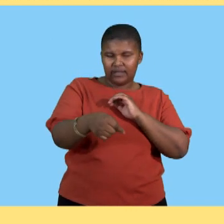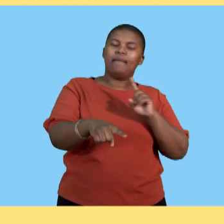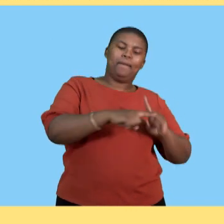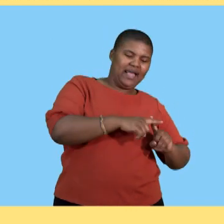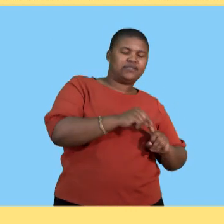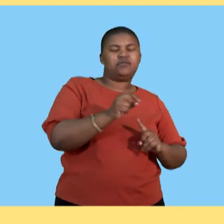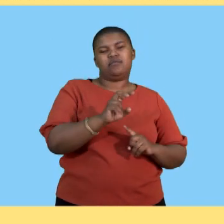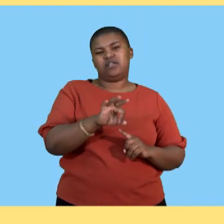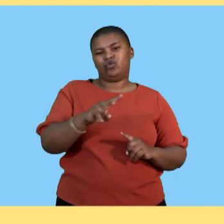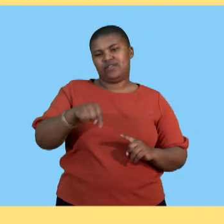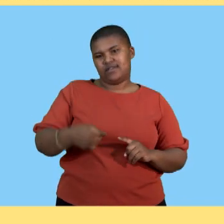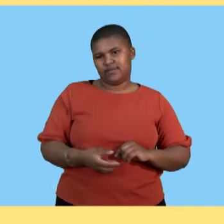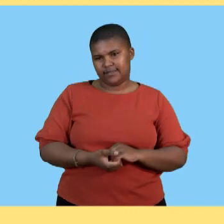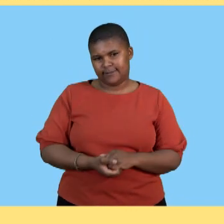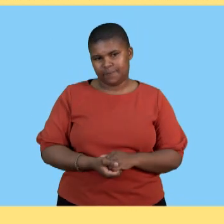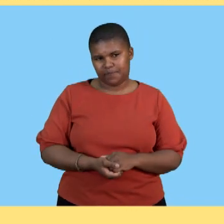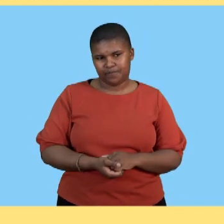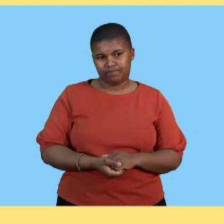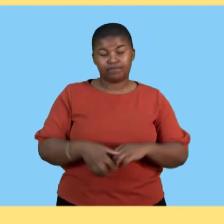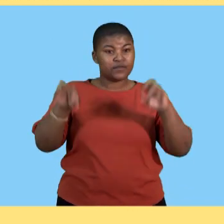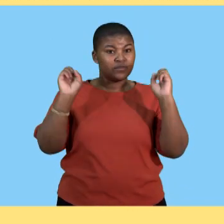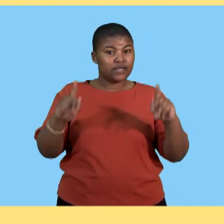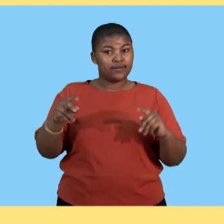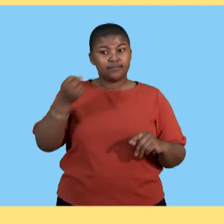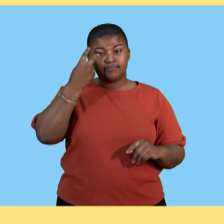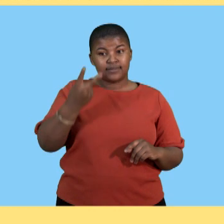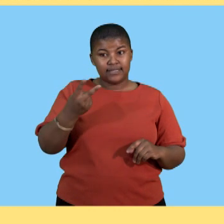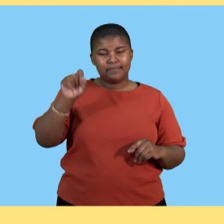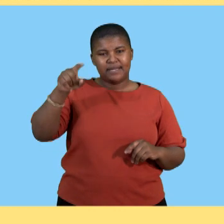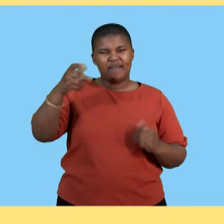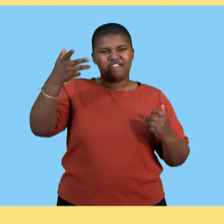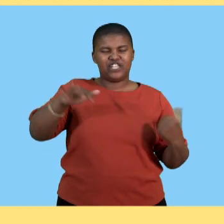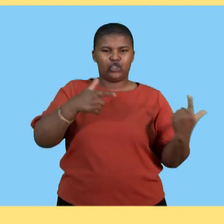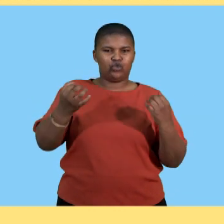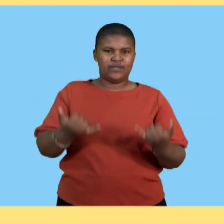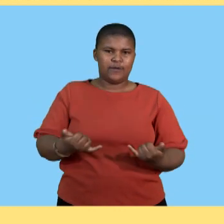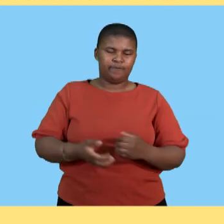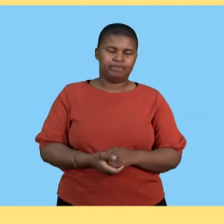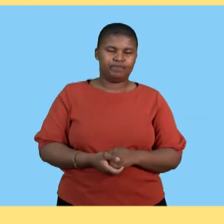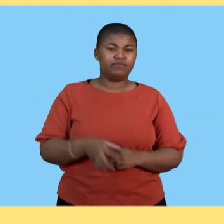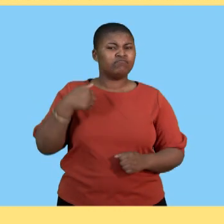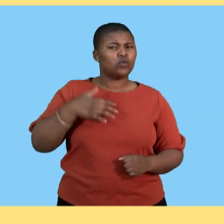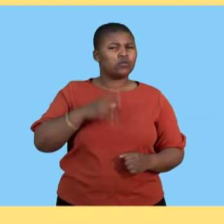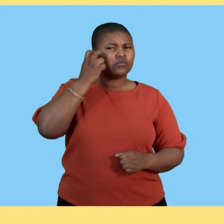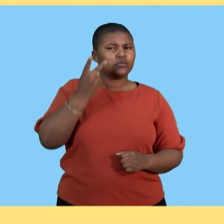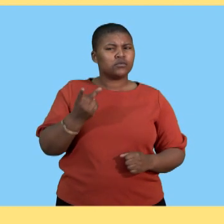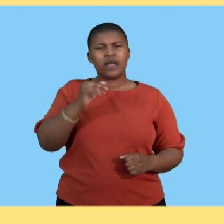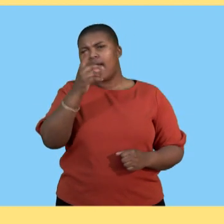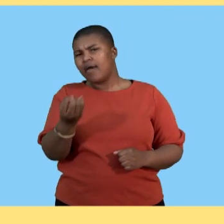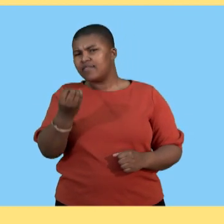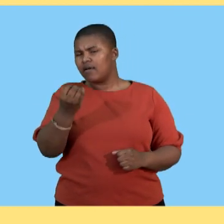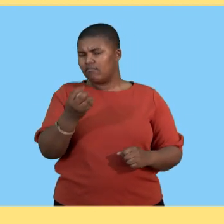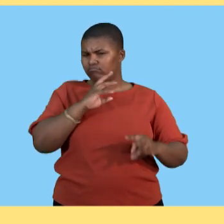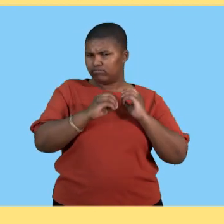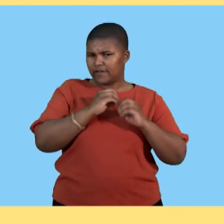here we say plus 32,000. All right? So this is what we have just done. I want to see if